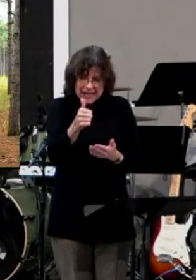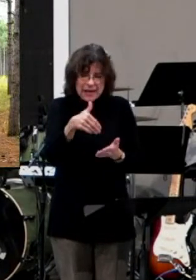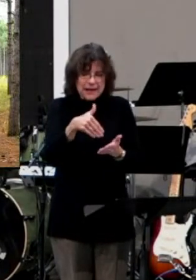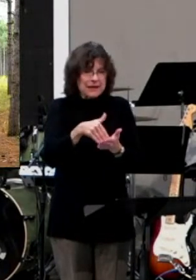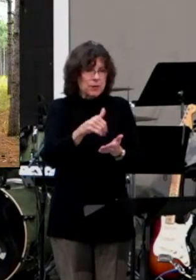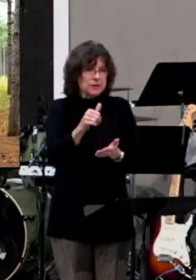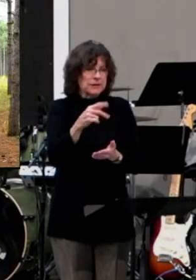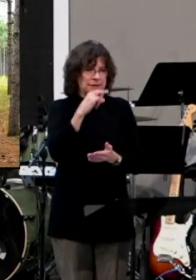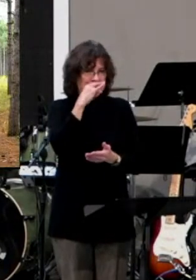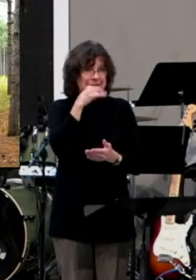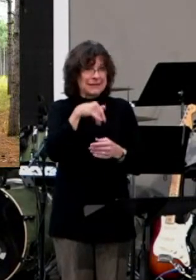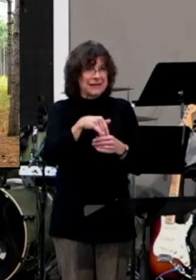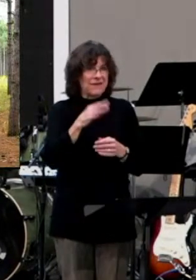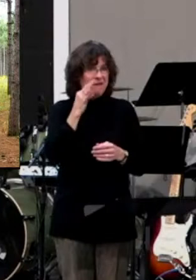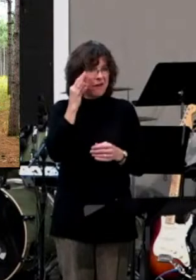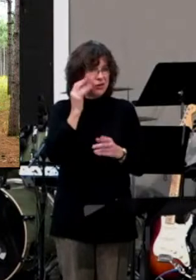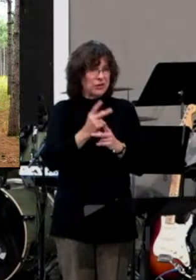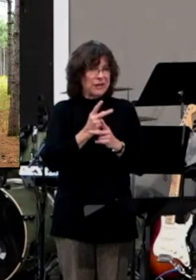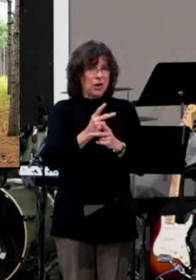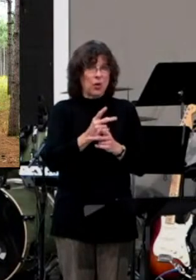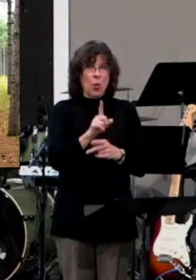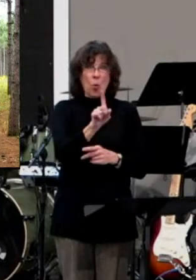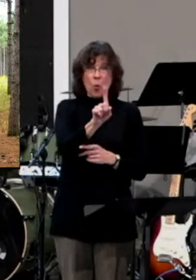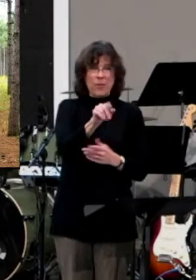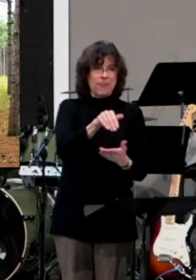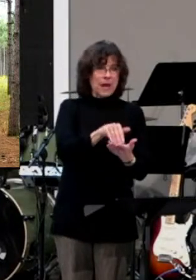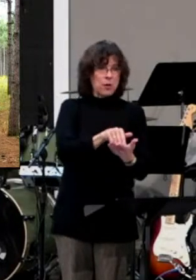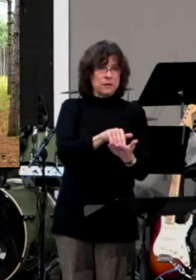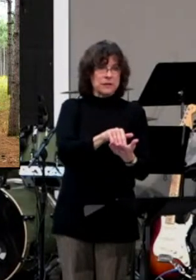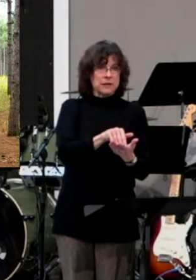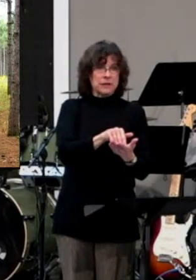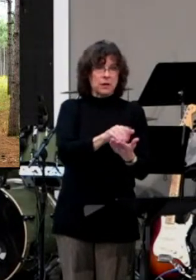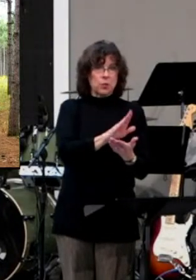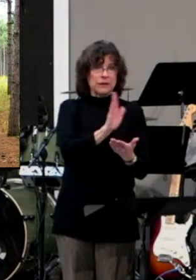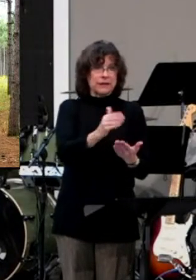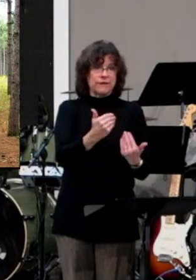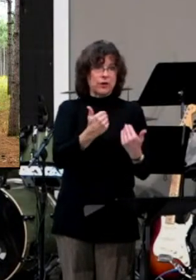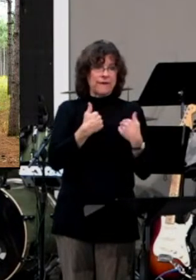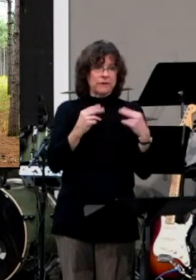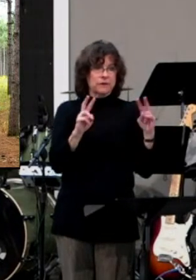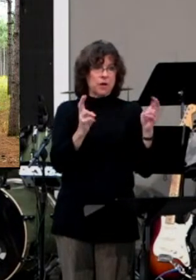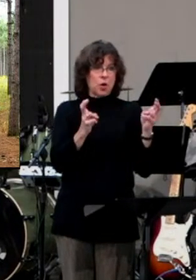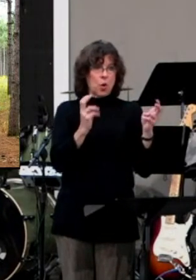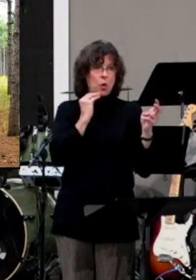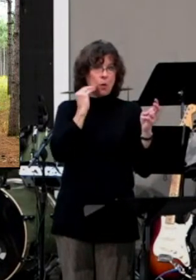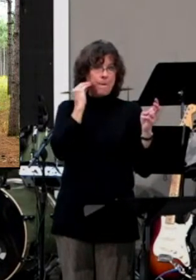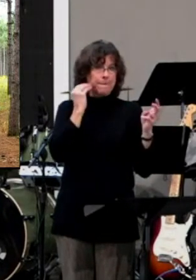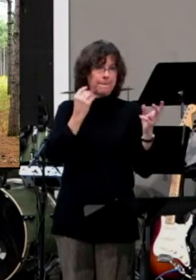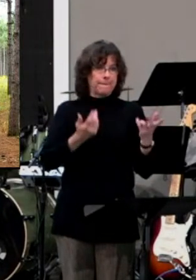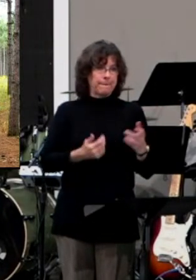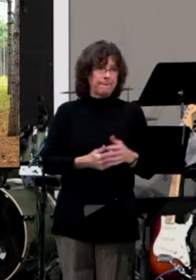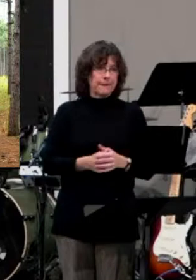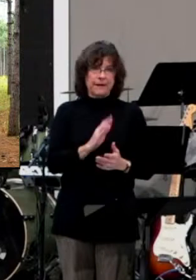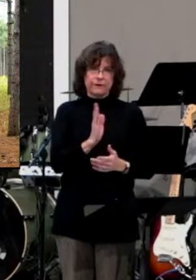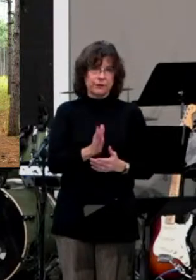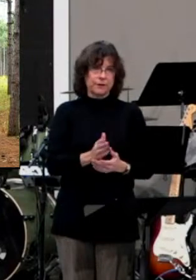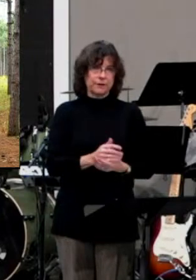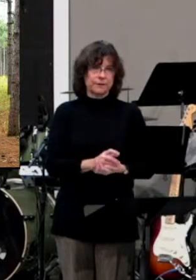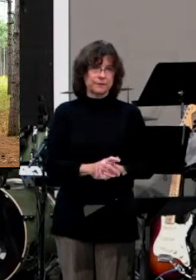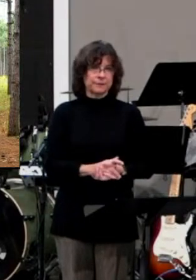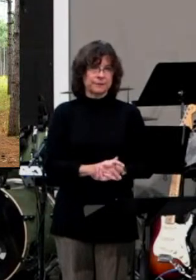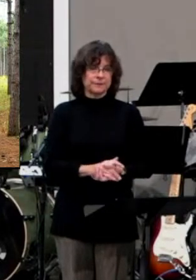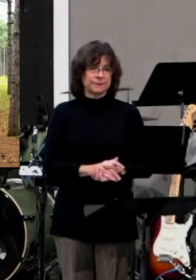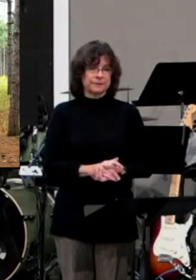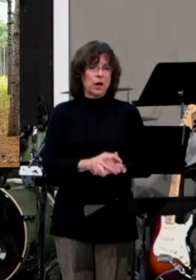system, and 1,000 of them will never go home to their families. They are